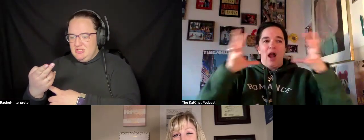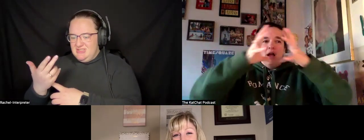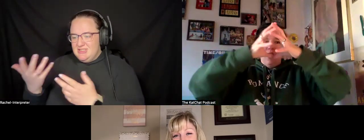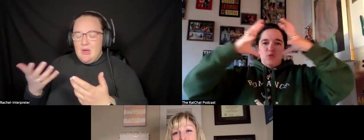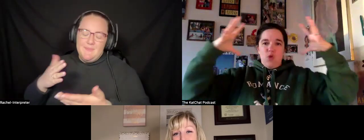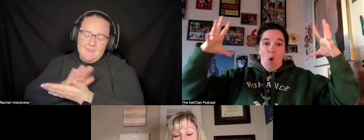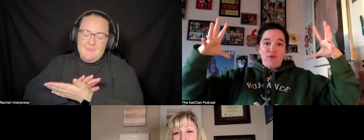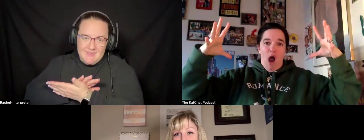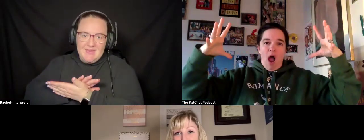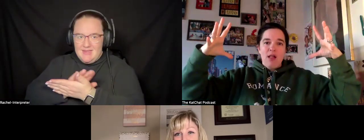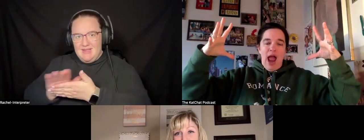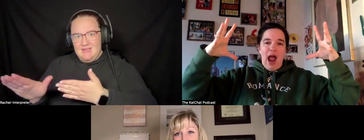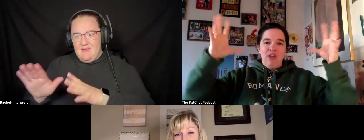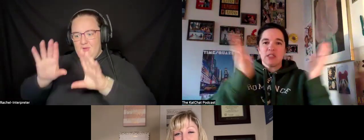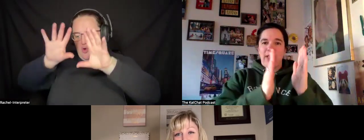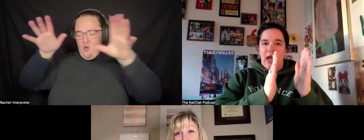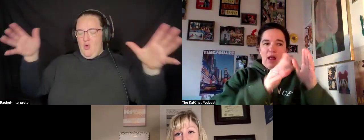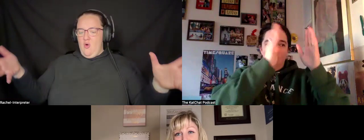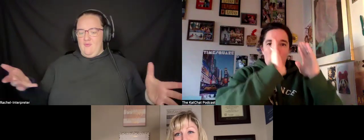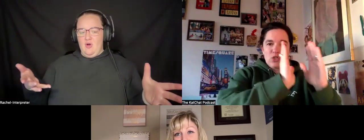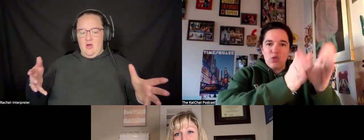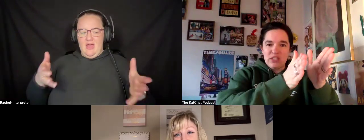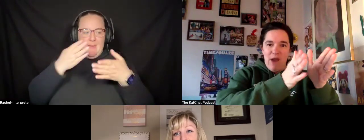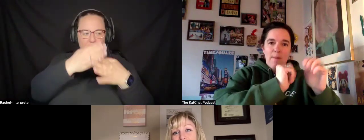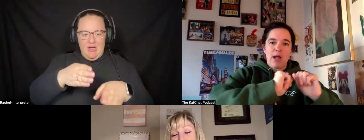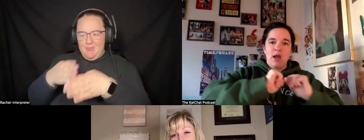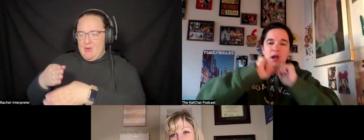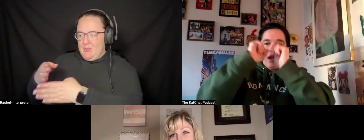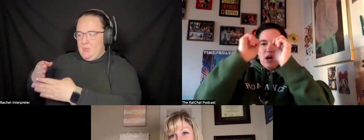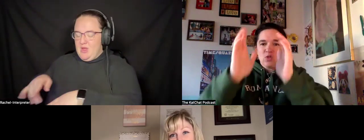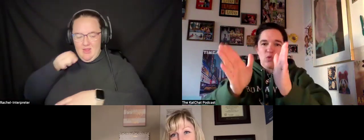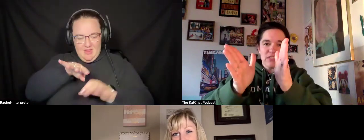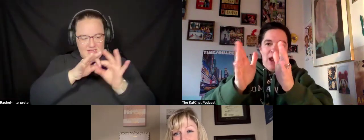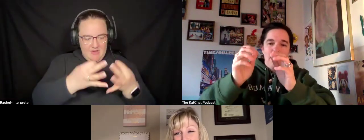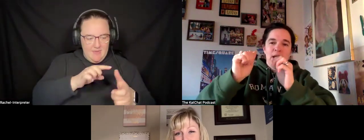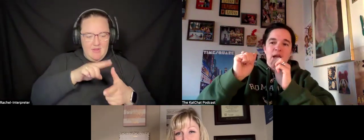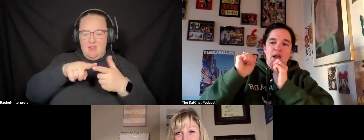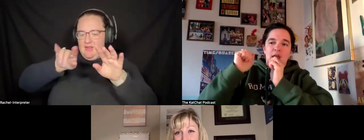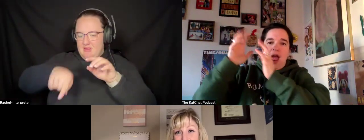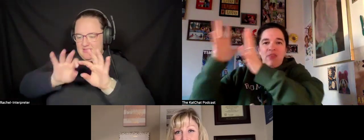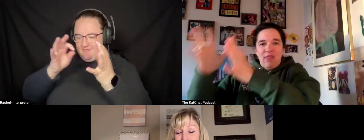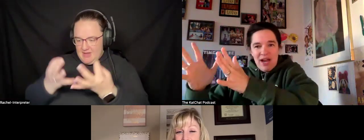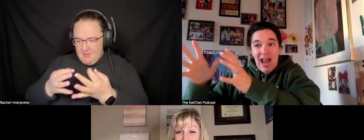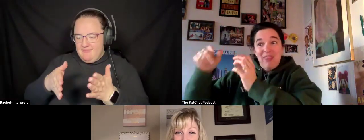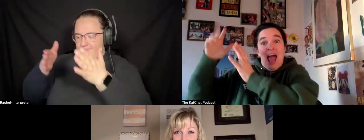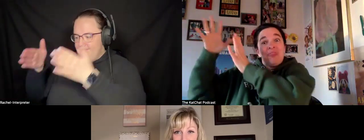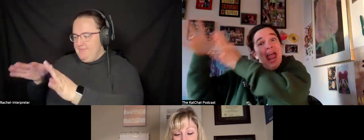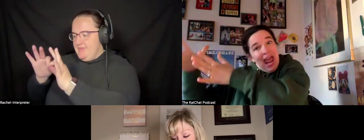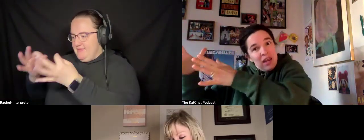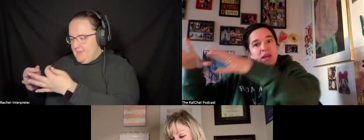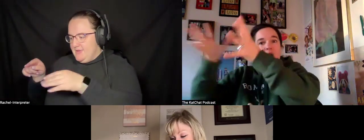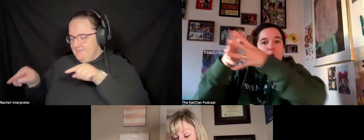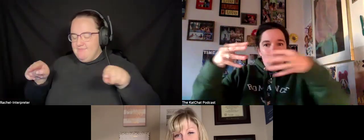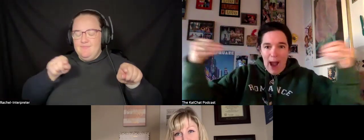they do the overall and then split up. We're gonna do this family, gonna do this family, and then at